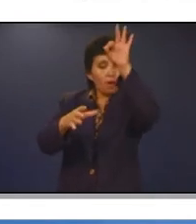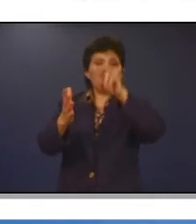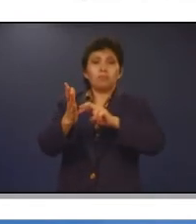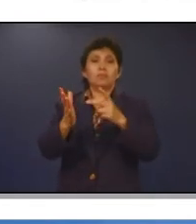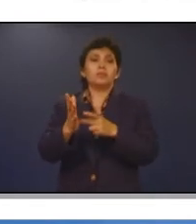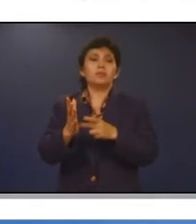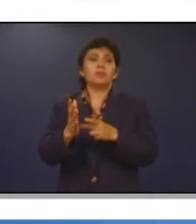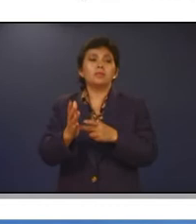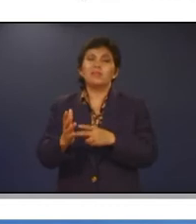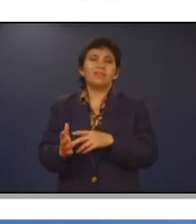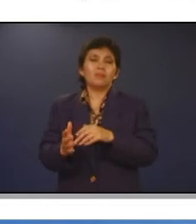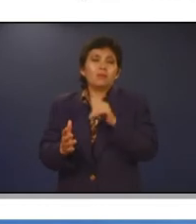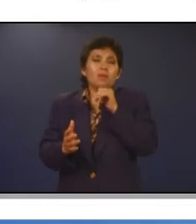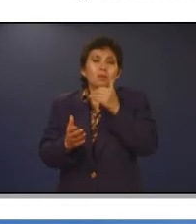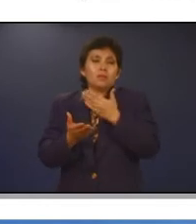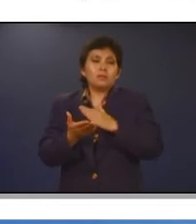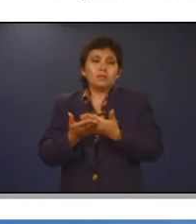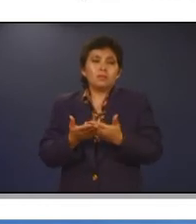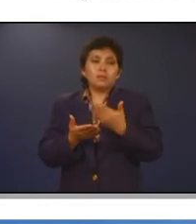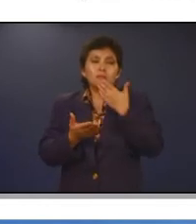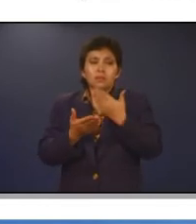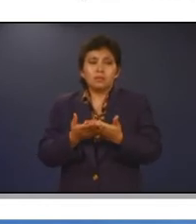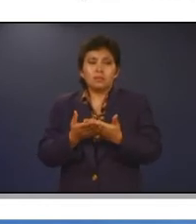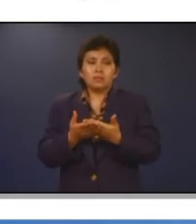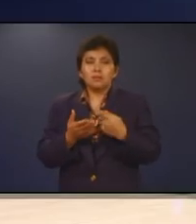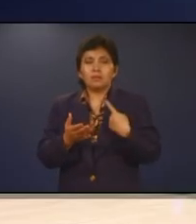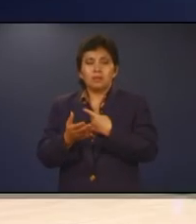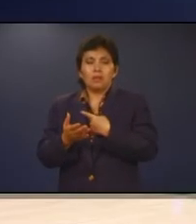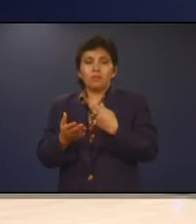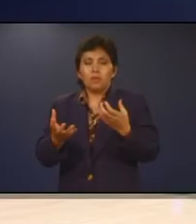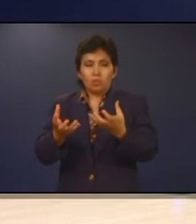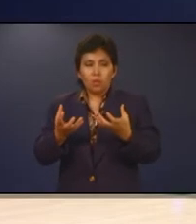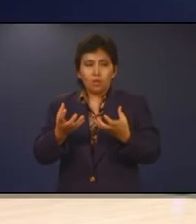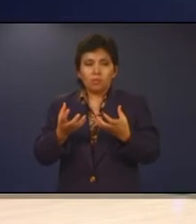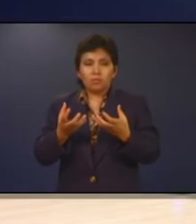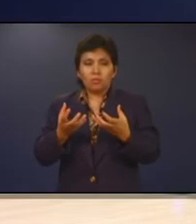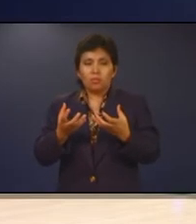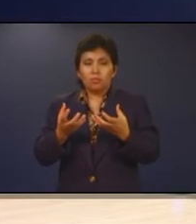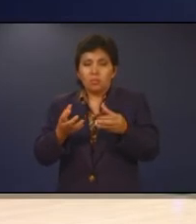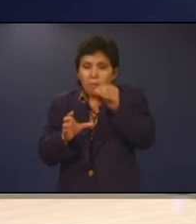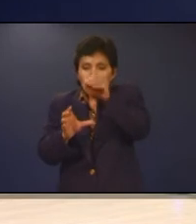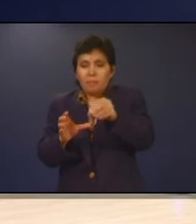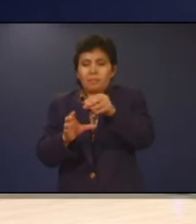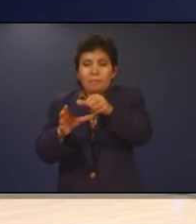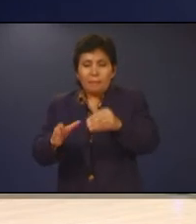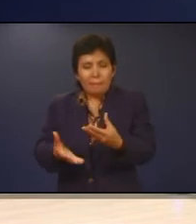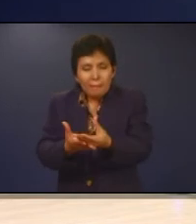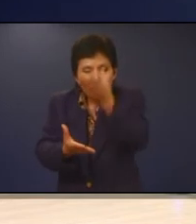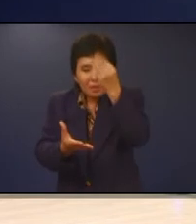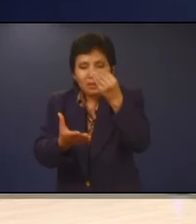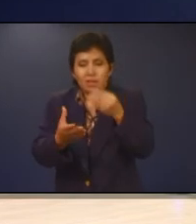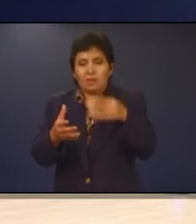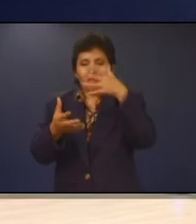through, not nicely said, it's called pleasing others, because we want to adapt to the culture that we are